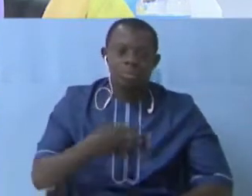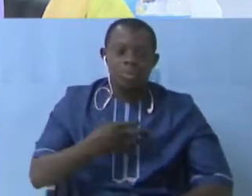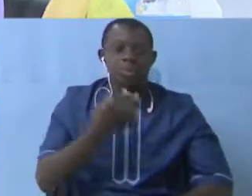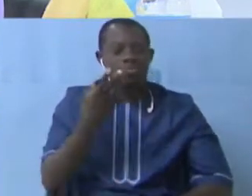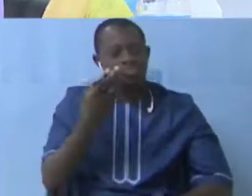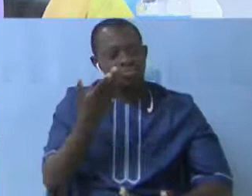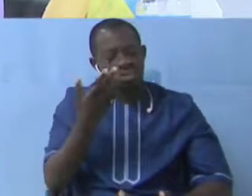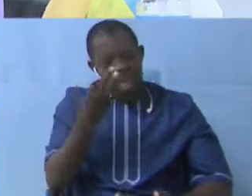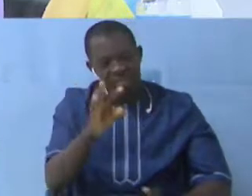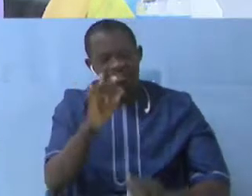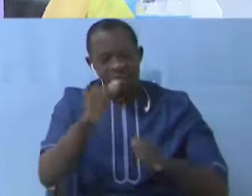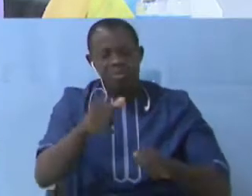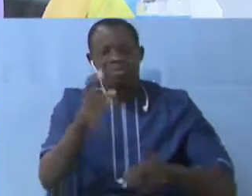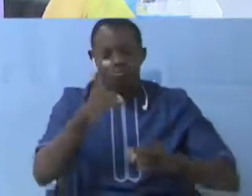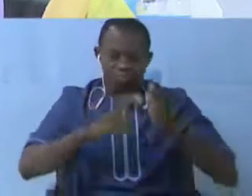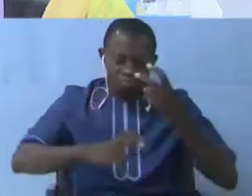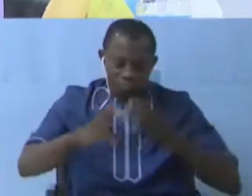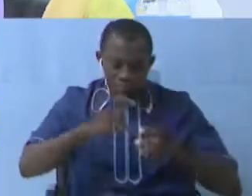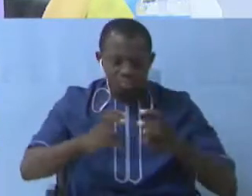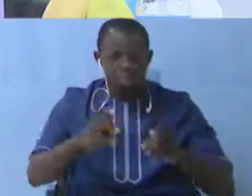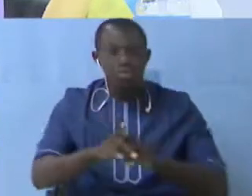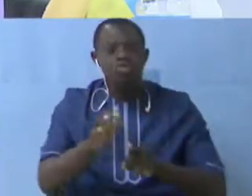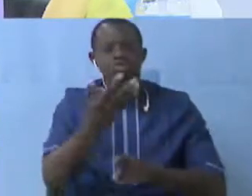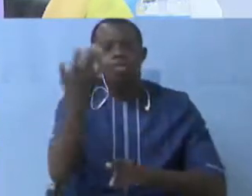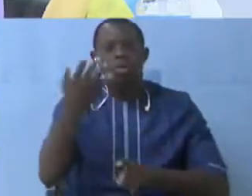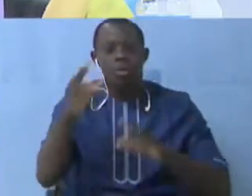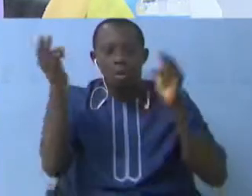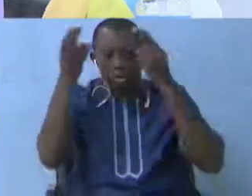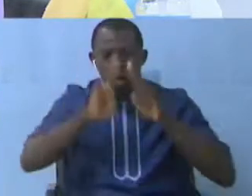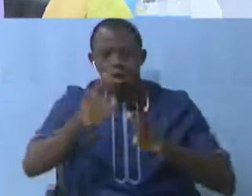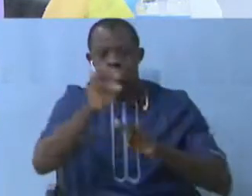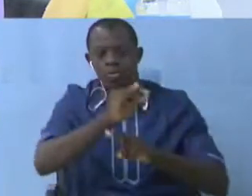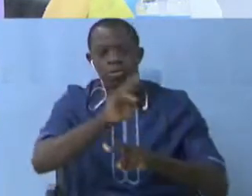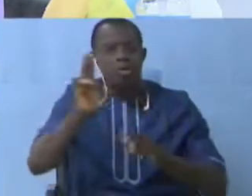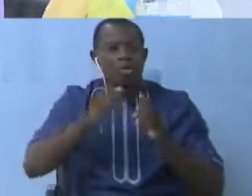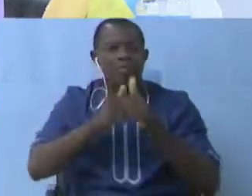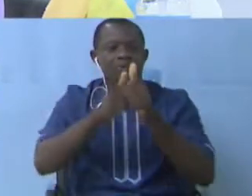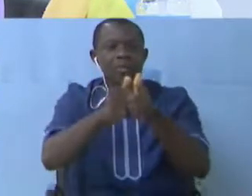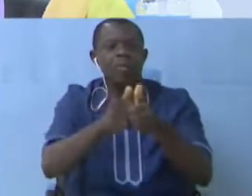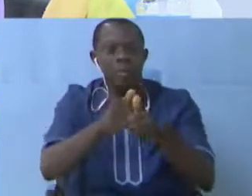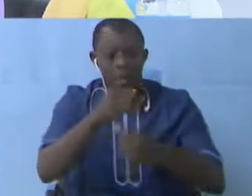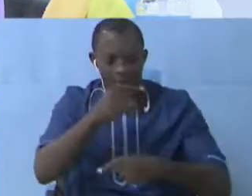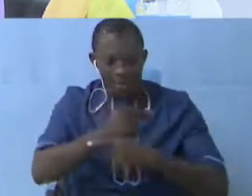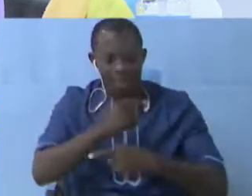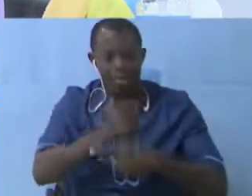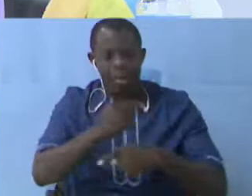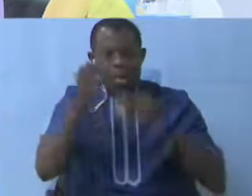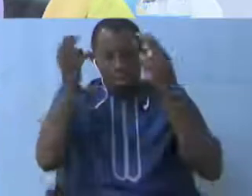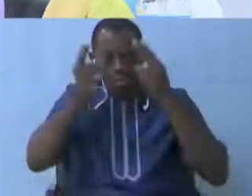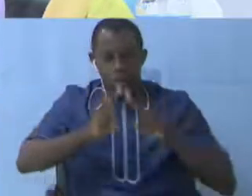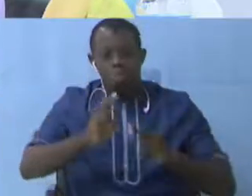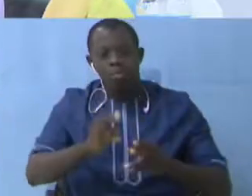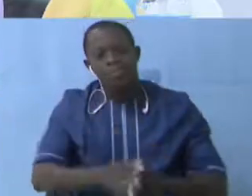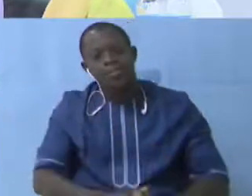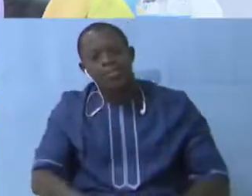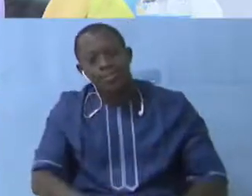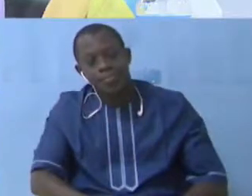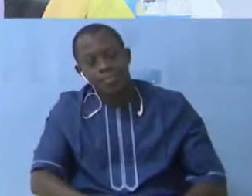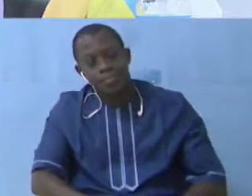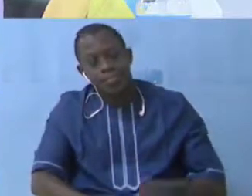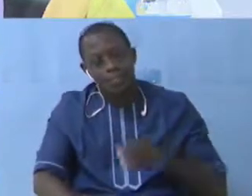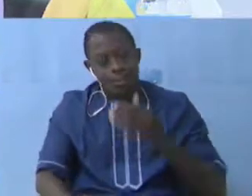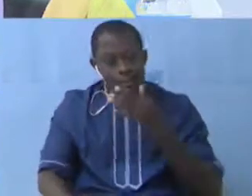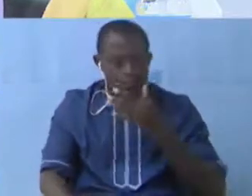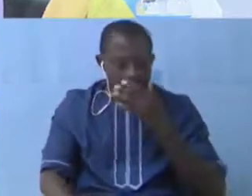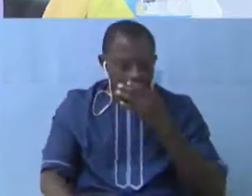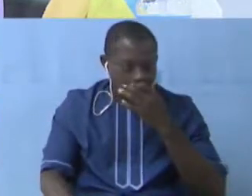some of those laws that are not in line with Gambia's obligations. ak itamit nag di seetluwaat loi yi nga xam ne ni daal bokkuñ ci